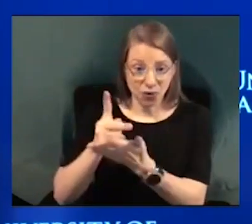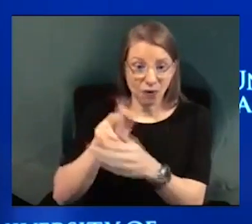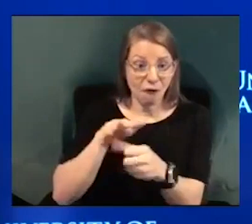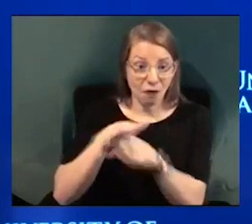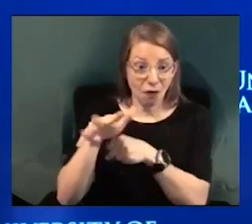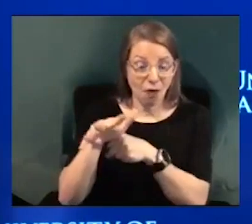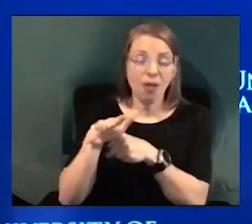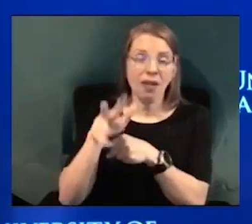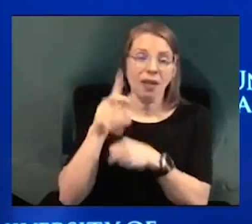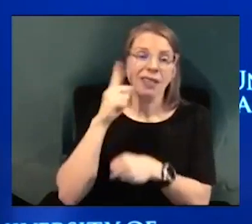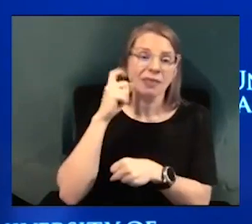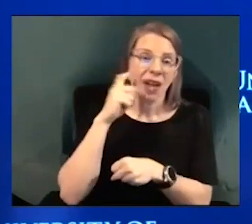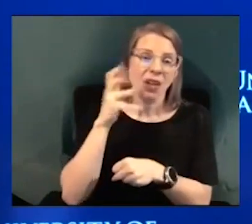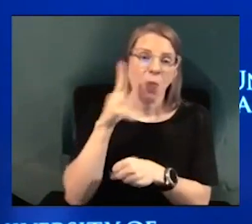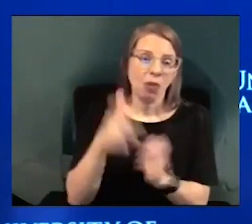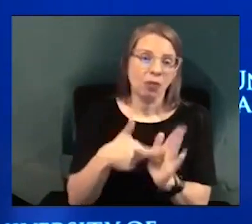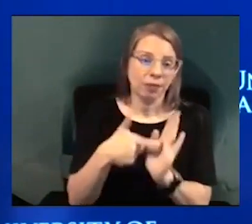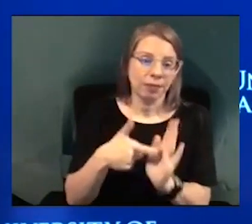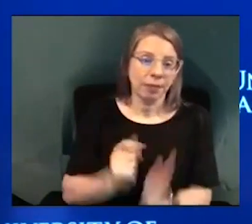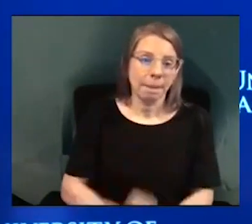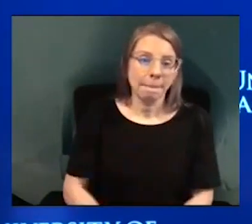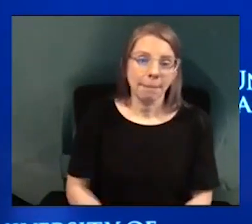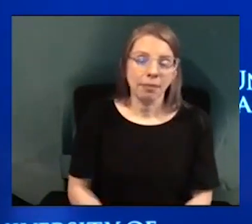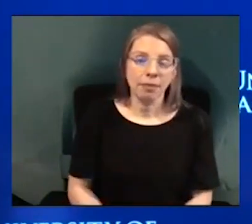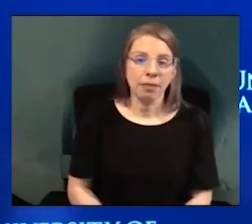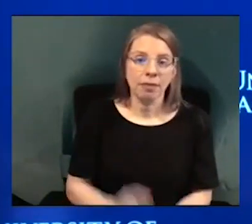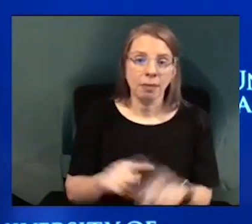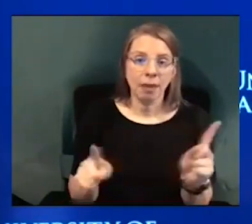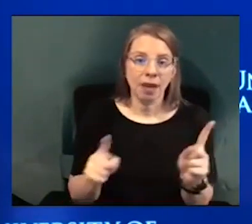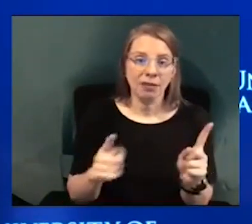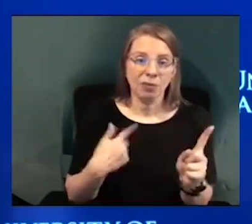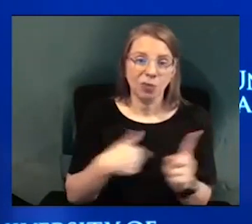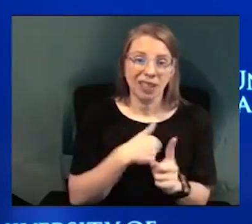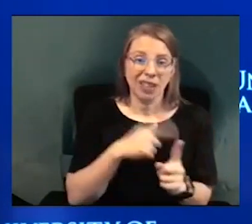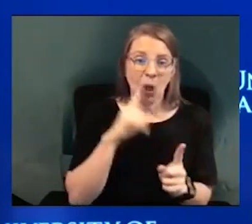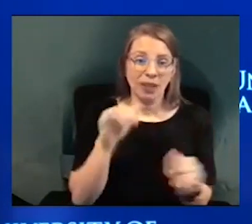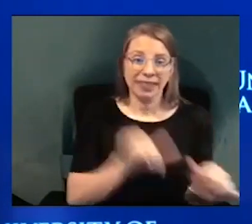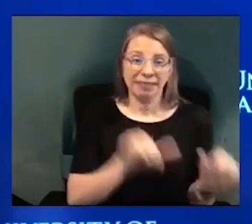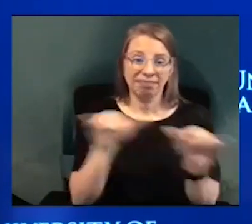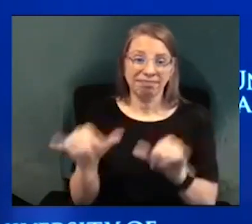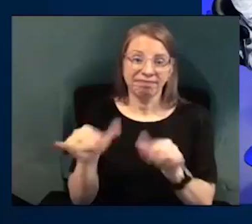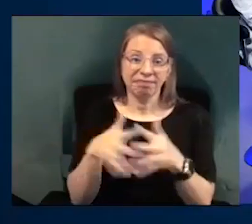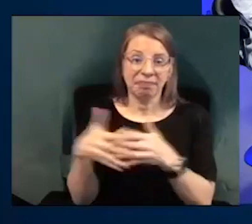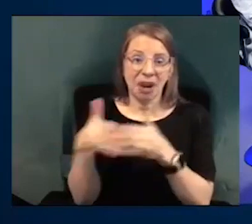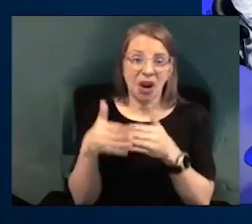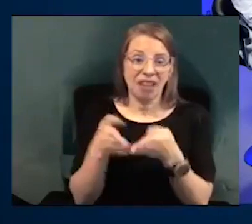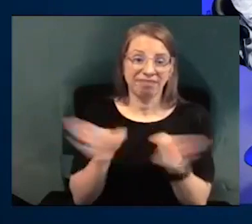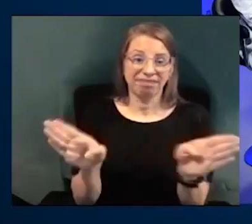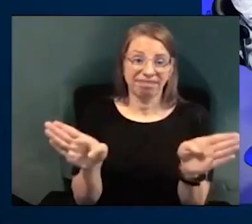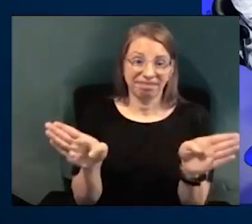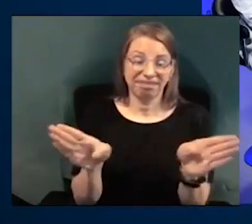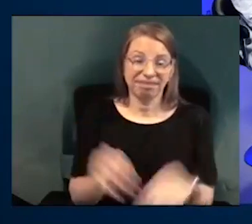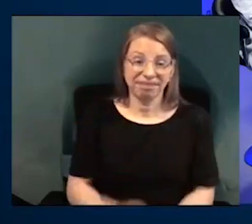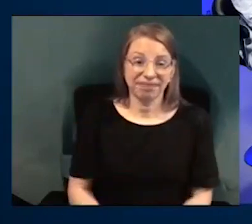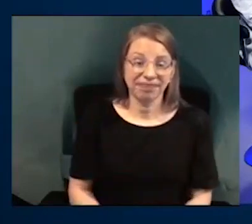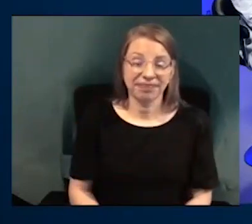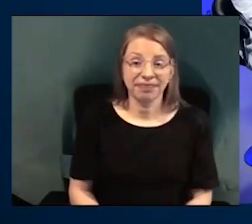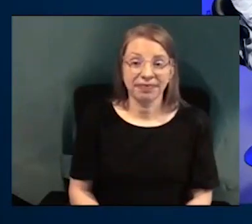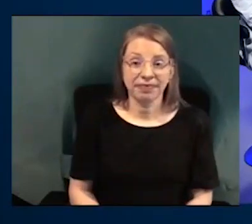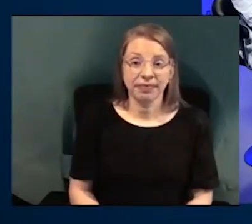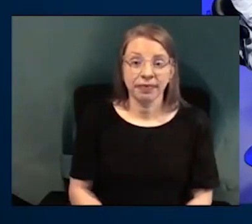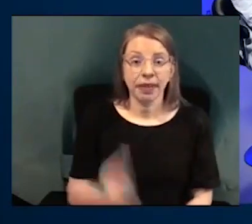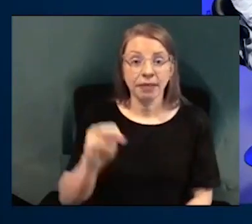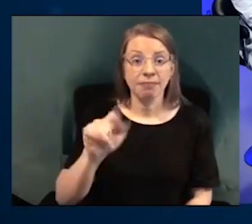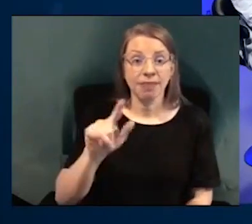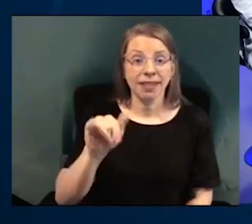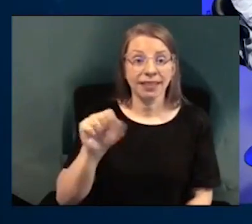for right now, we look like America, don't we? All right. Melissa has a lot of questions about kids and